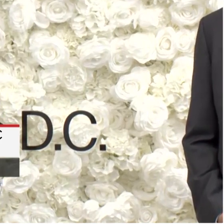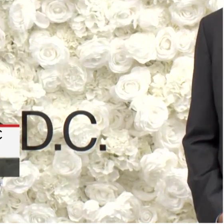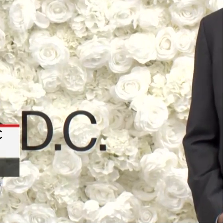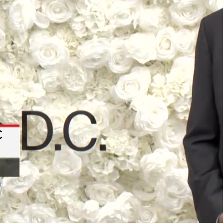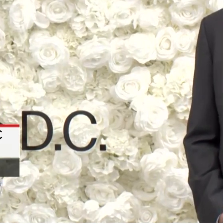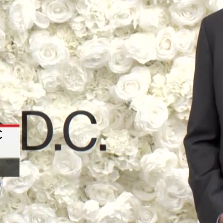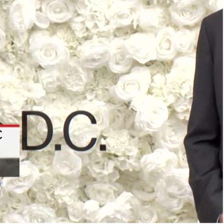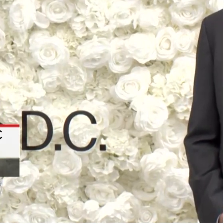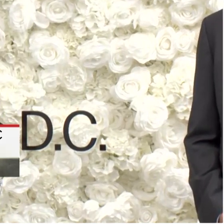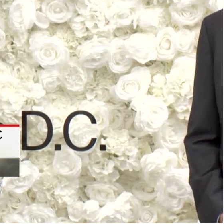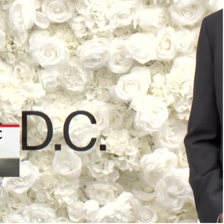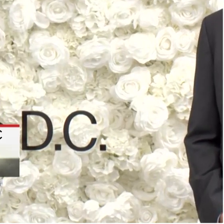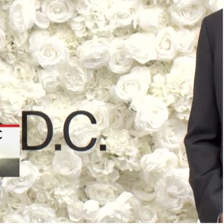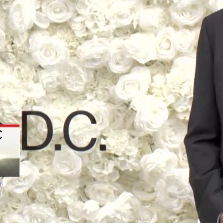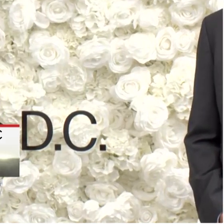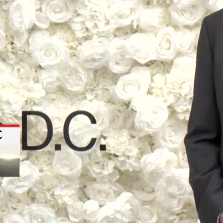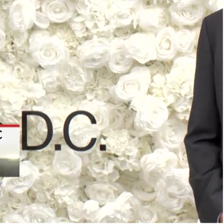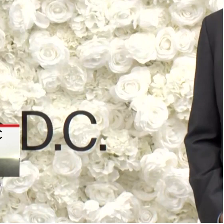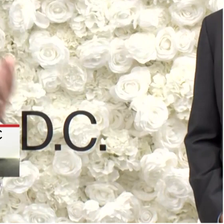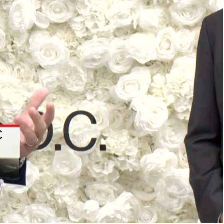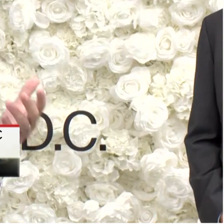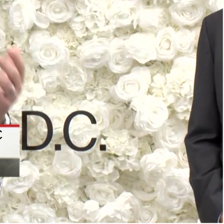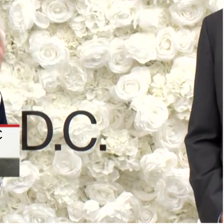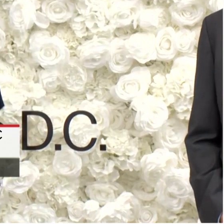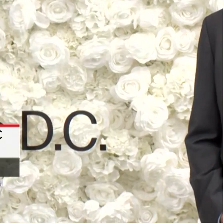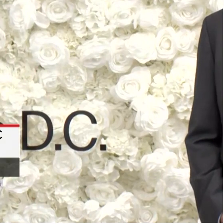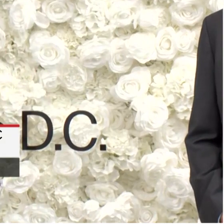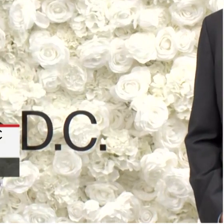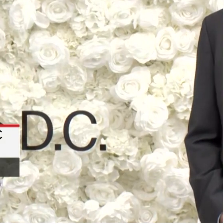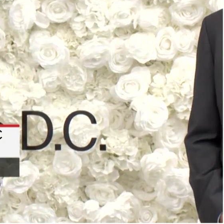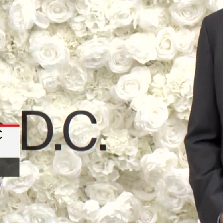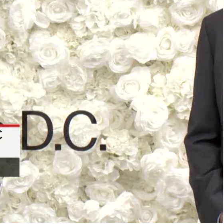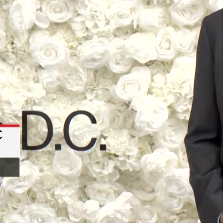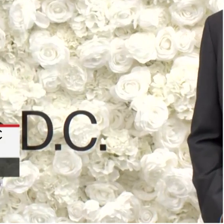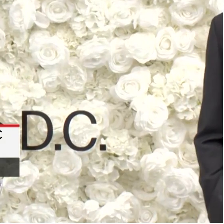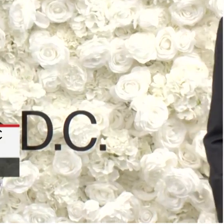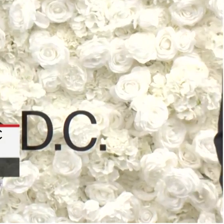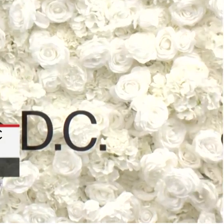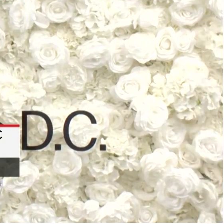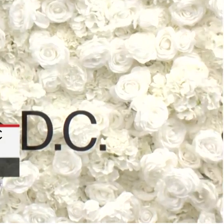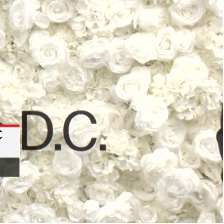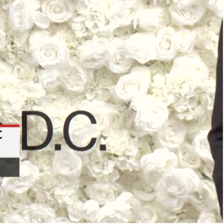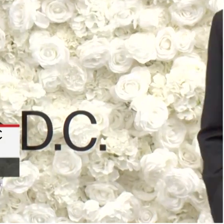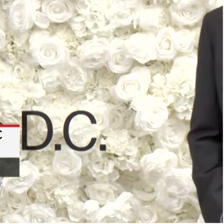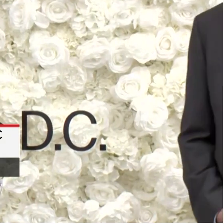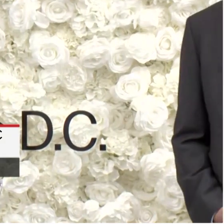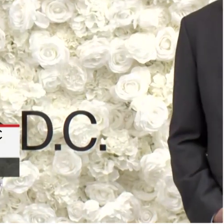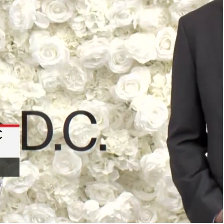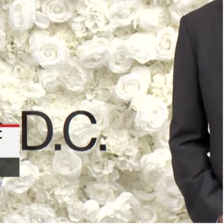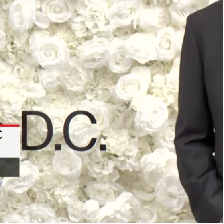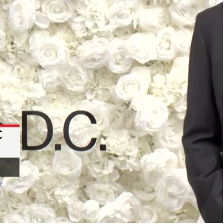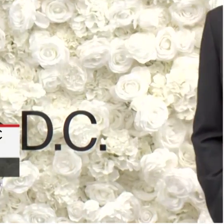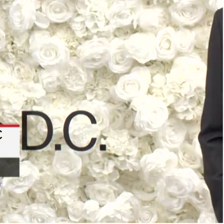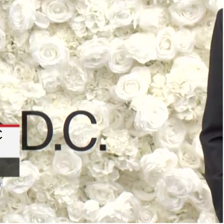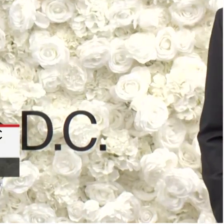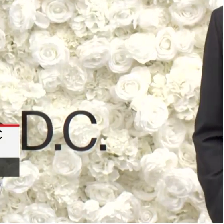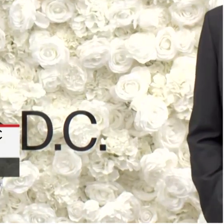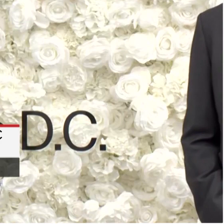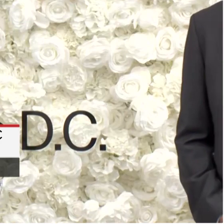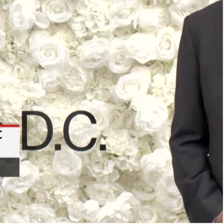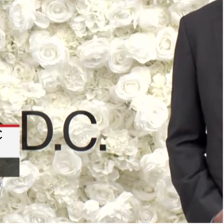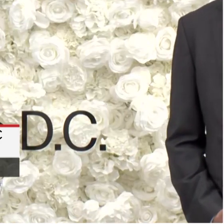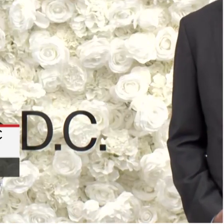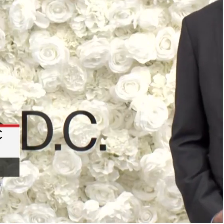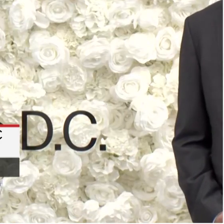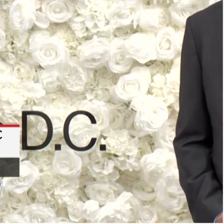uncompromised, comfortable suspension when you're in town, and a sporty suspension. Maybe you've gone out to Shenandoah for the weekend, or you're driving on some of the